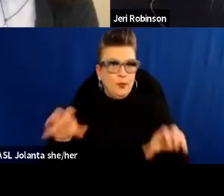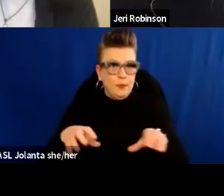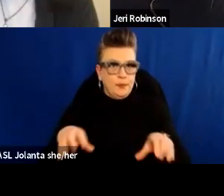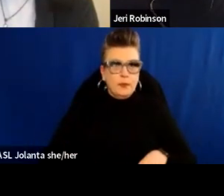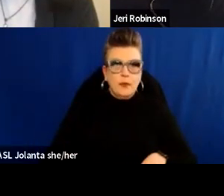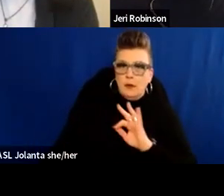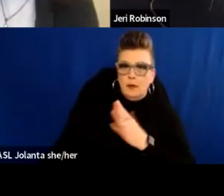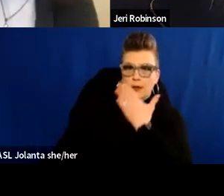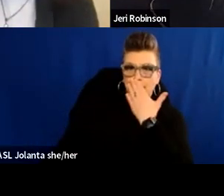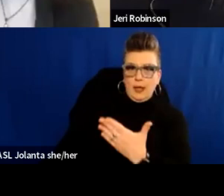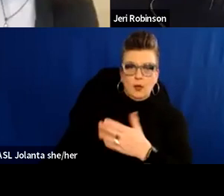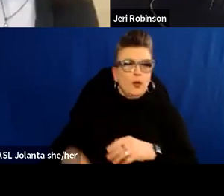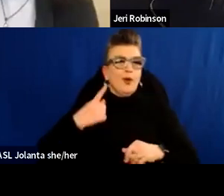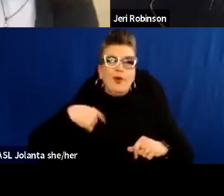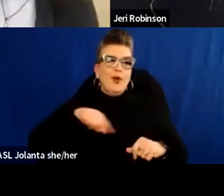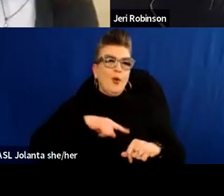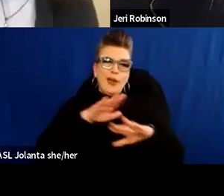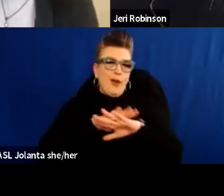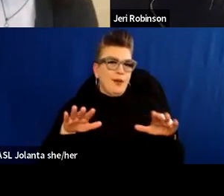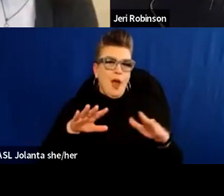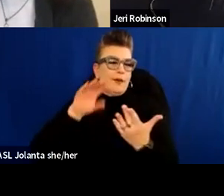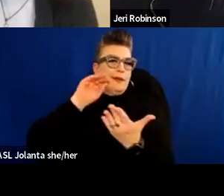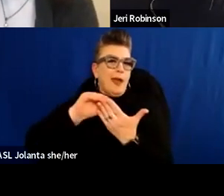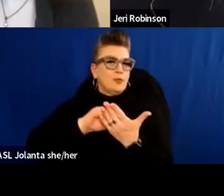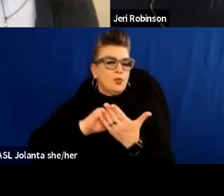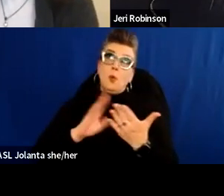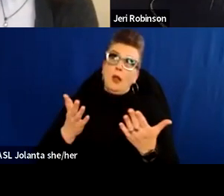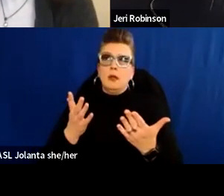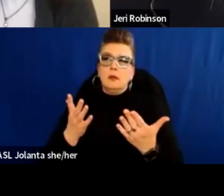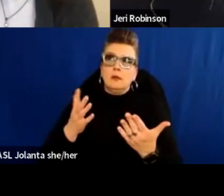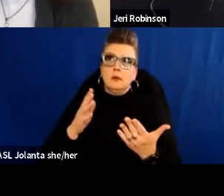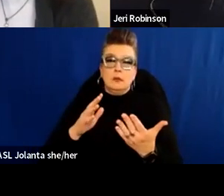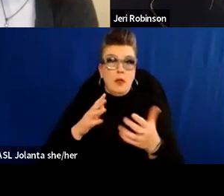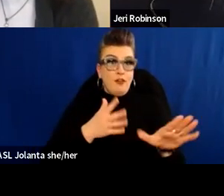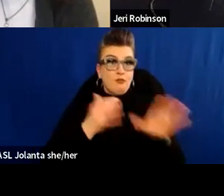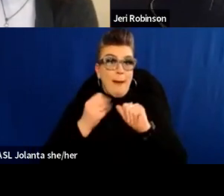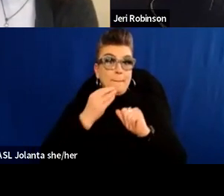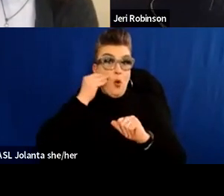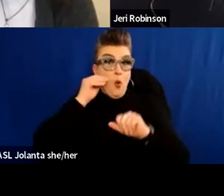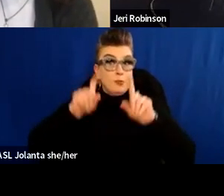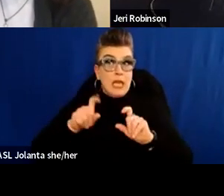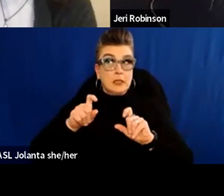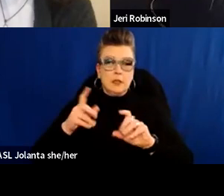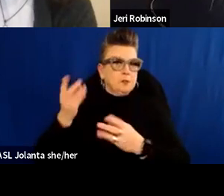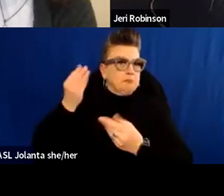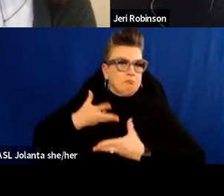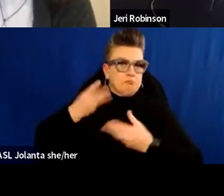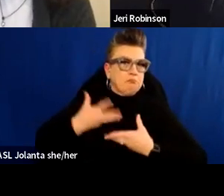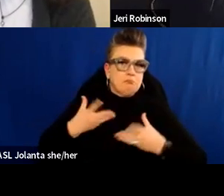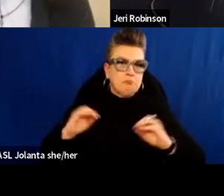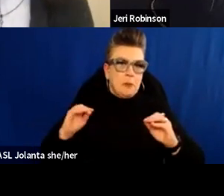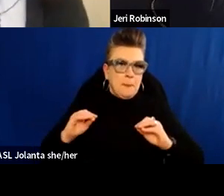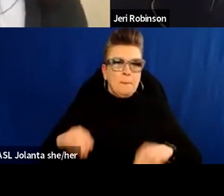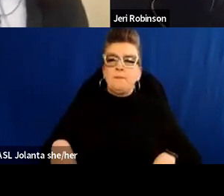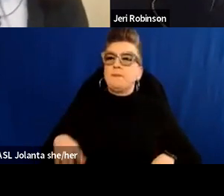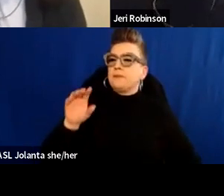thank you we are not capturing um necessarily the rapid home tests okay um